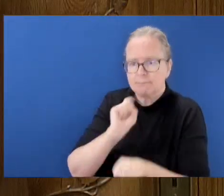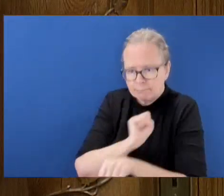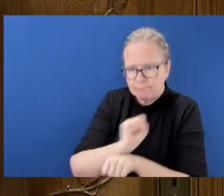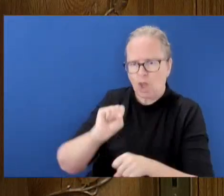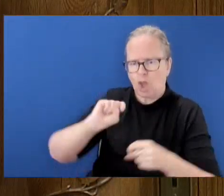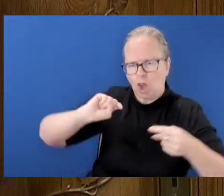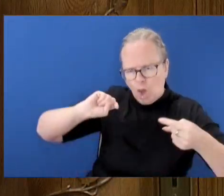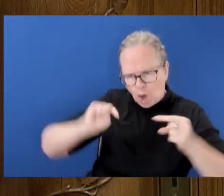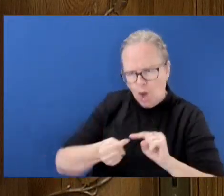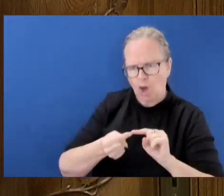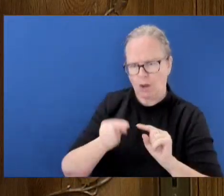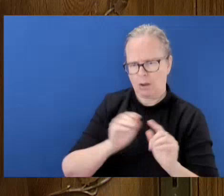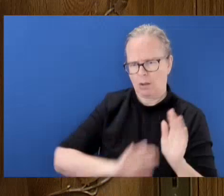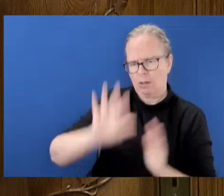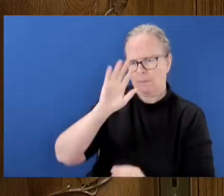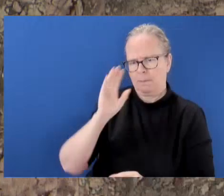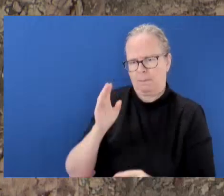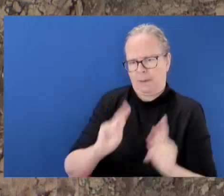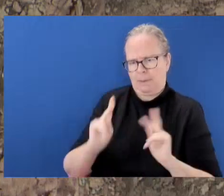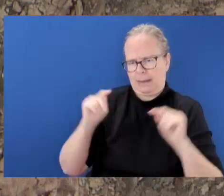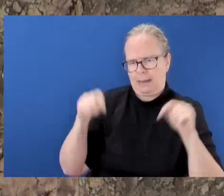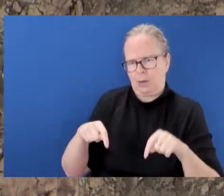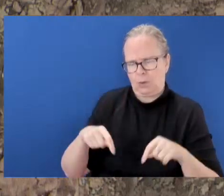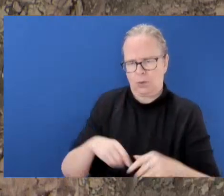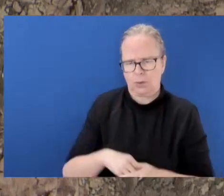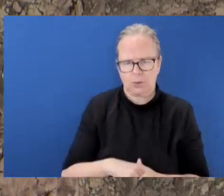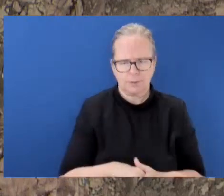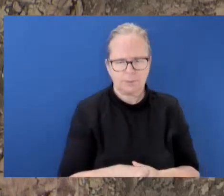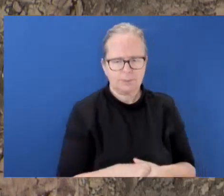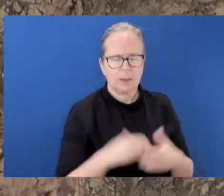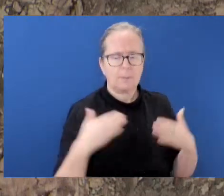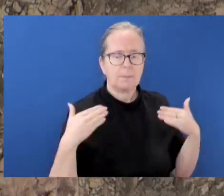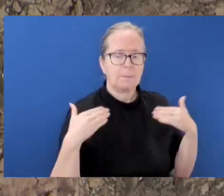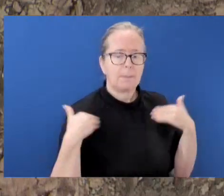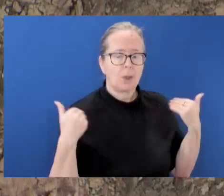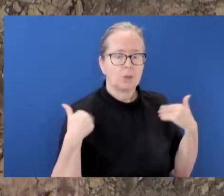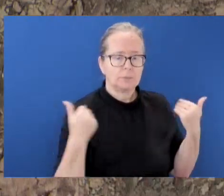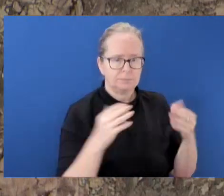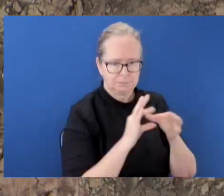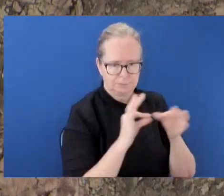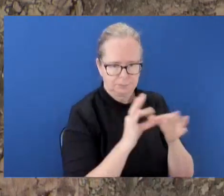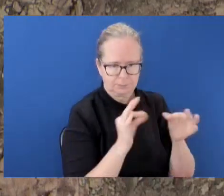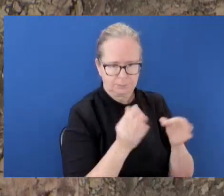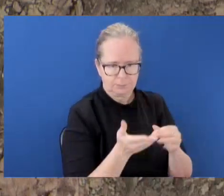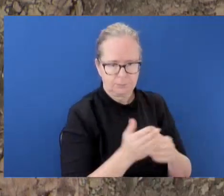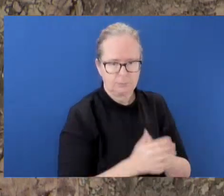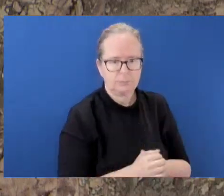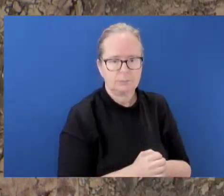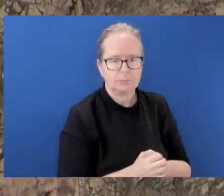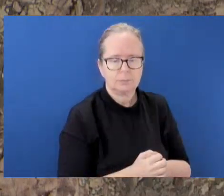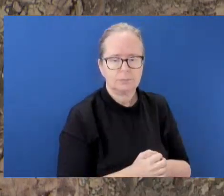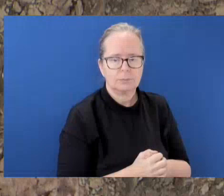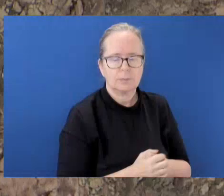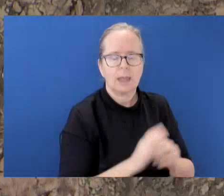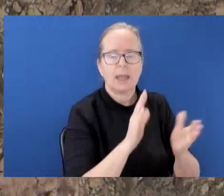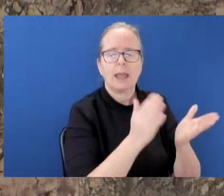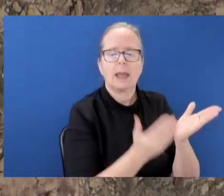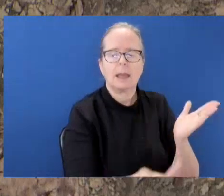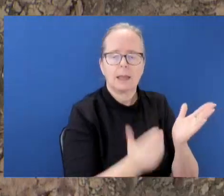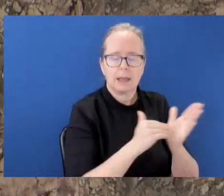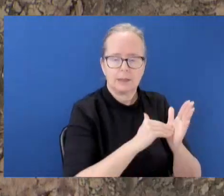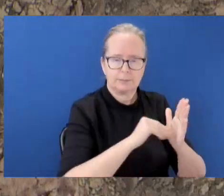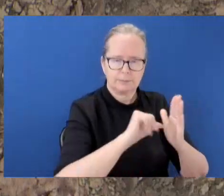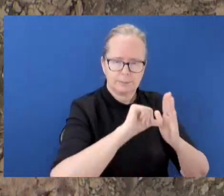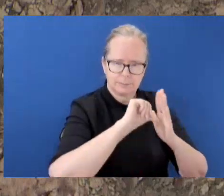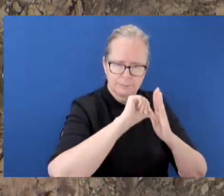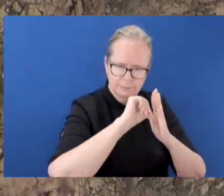Minister of Energy and Mines. Thank you, Mr. Speaker. Once again, it's important to understand how this government, as a government, stands up for people, has